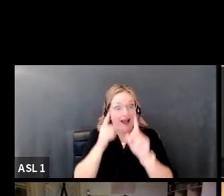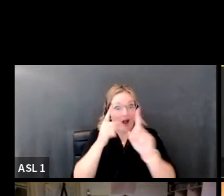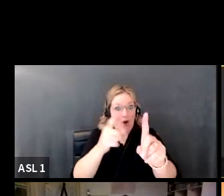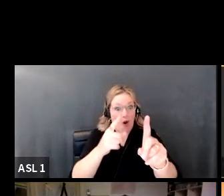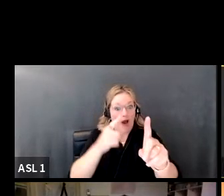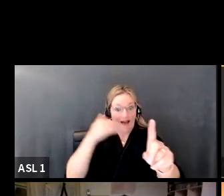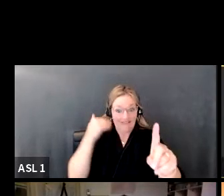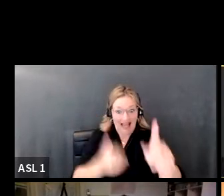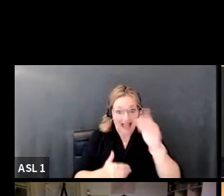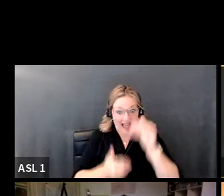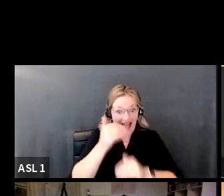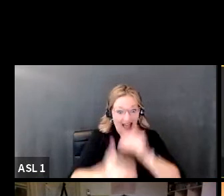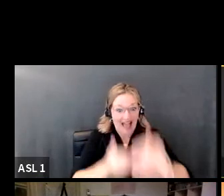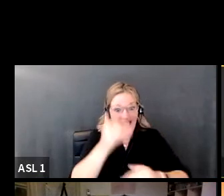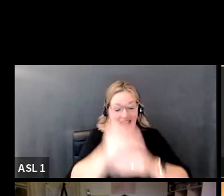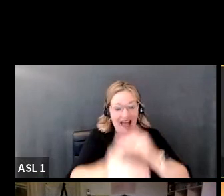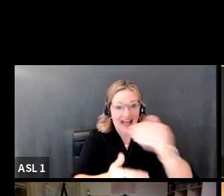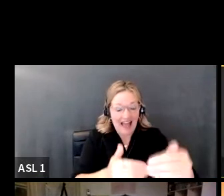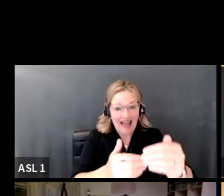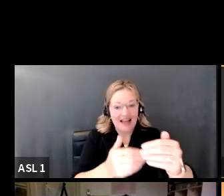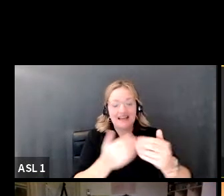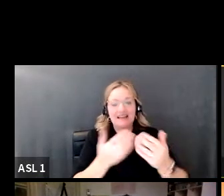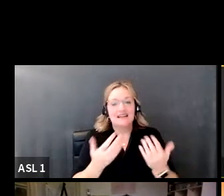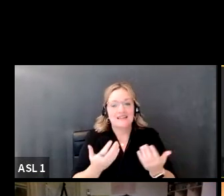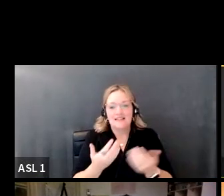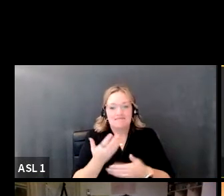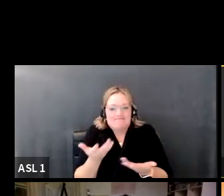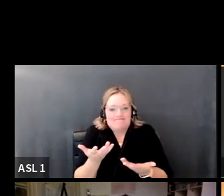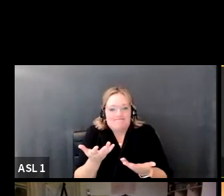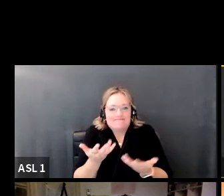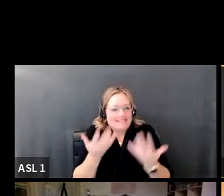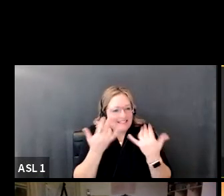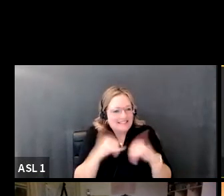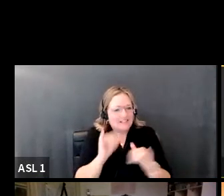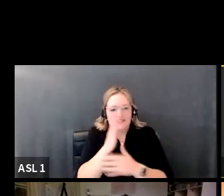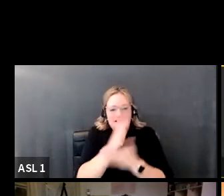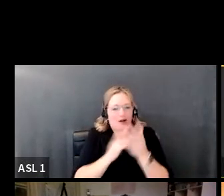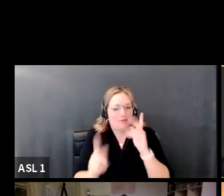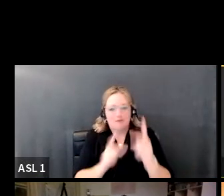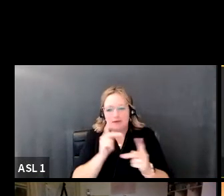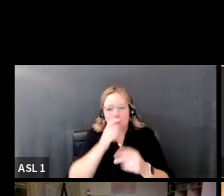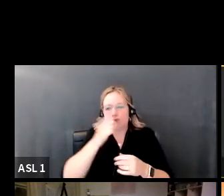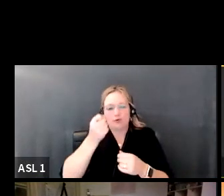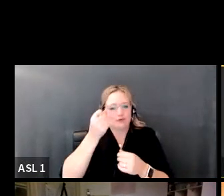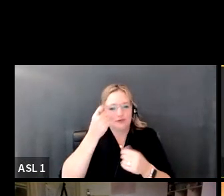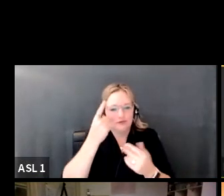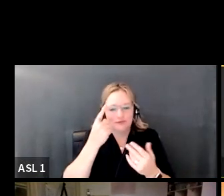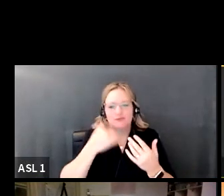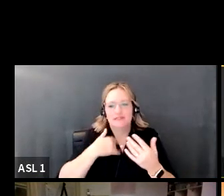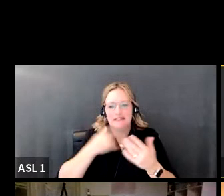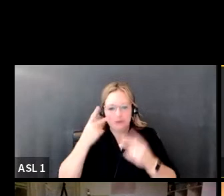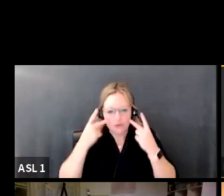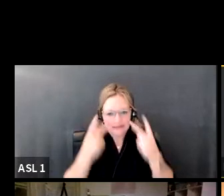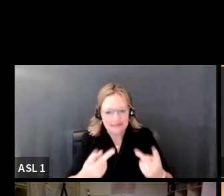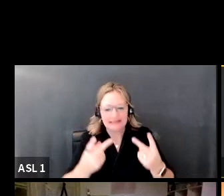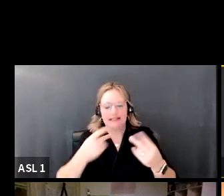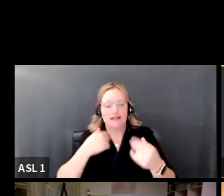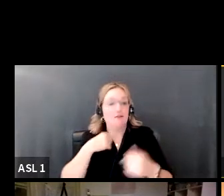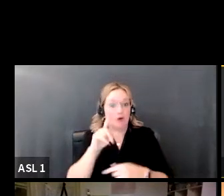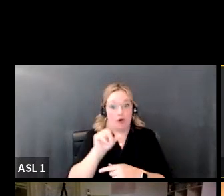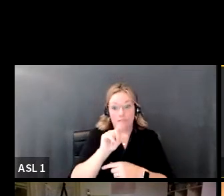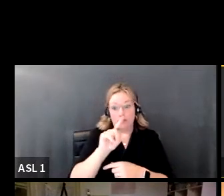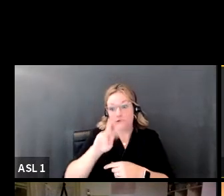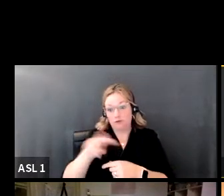you're successful in that front you have to do a much better articulation of that evolution both in 2022 but in years